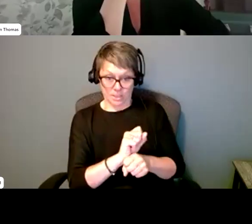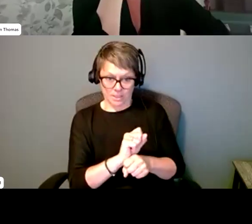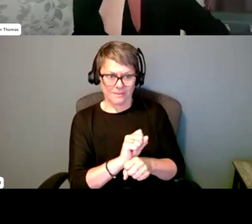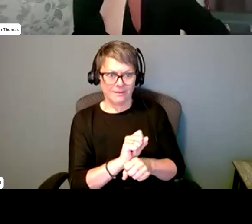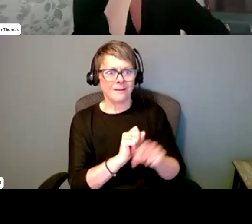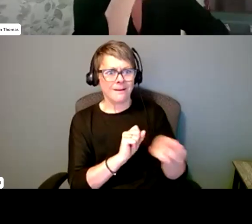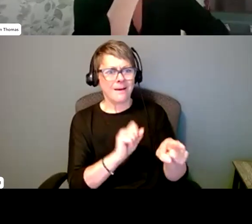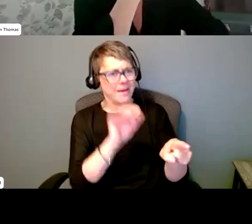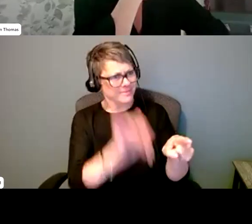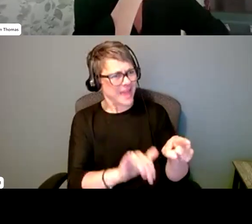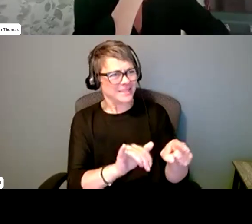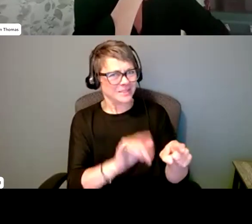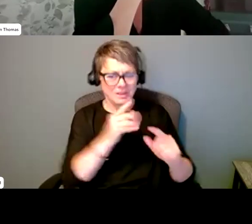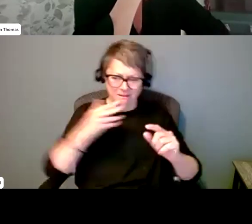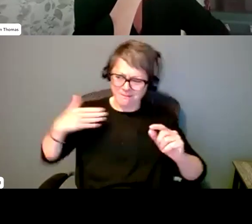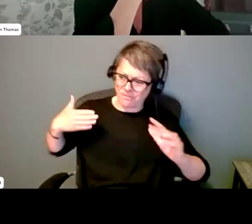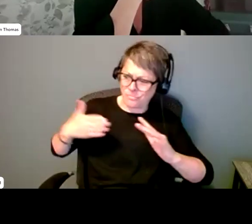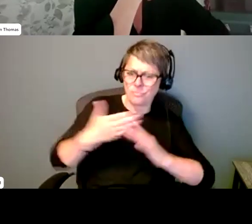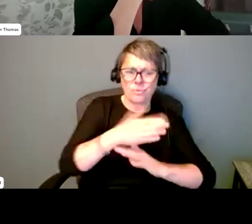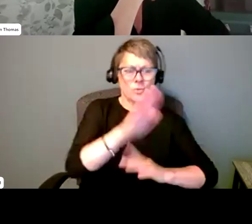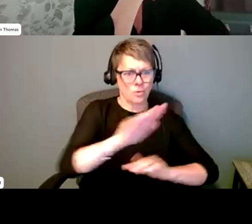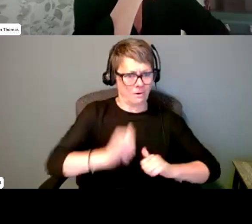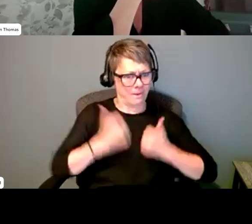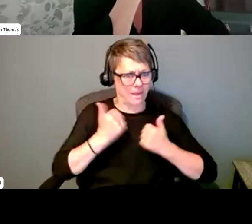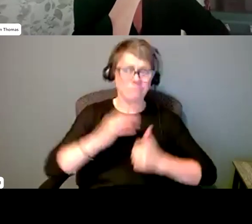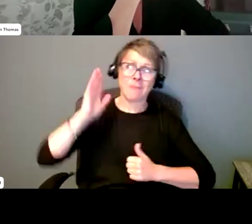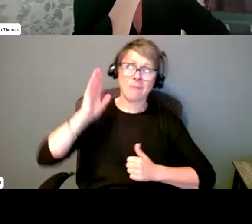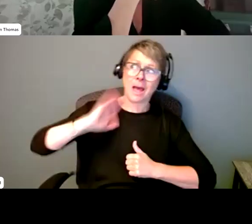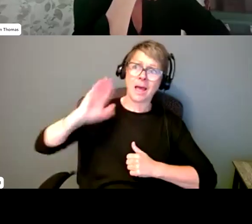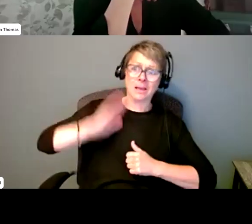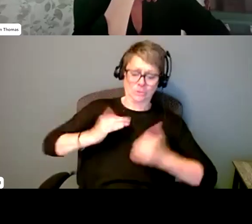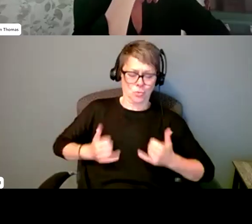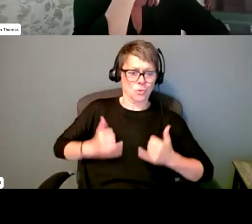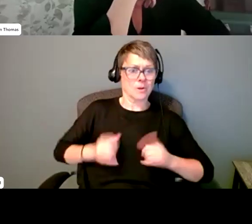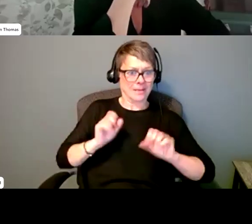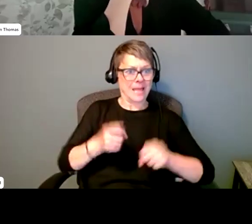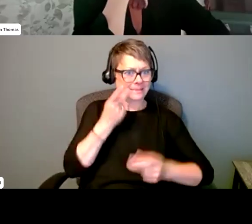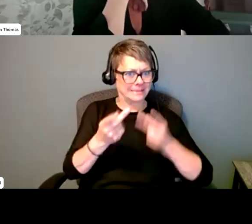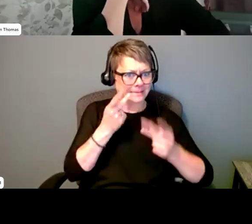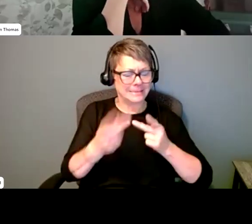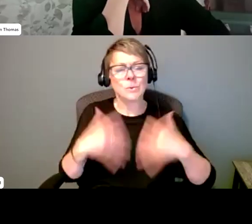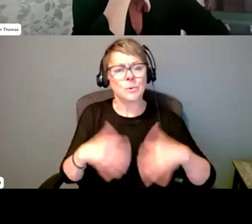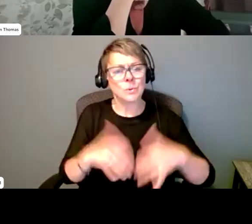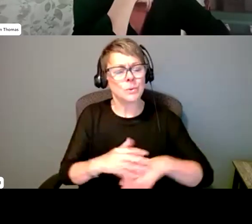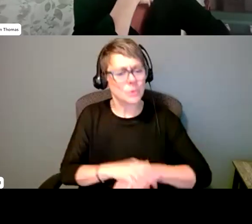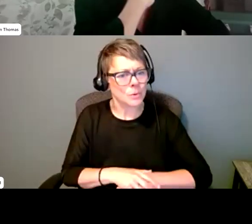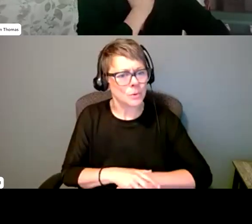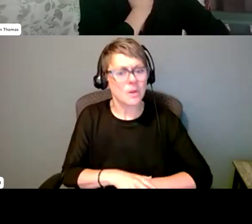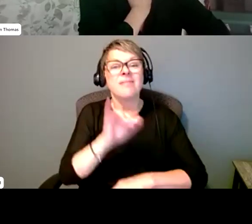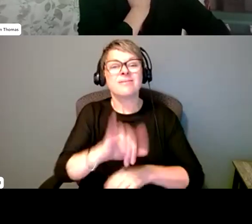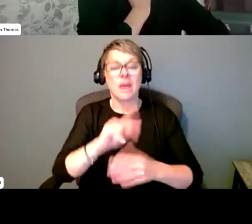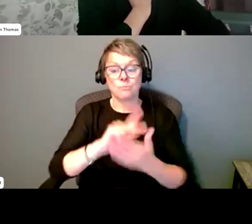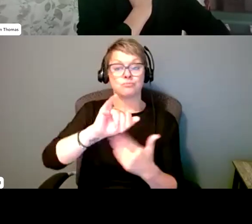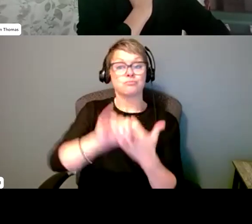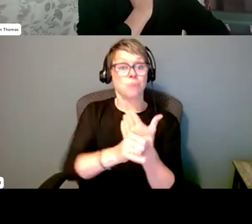tour through some of your life, but in past and current, because those types of initiatives and projects are being looked at